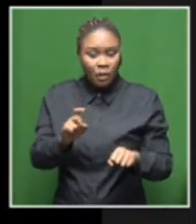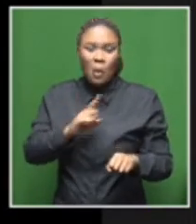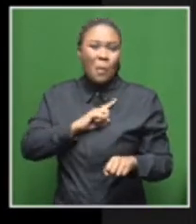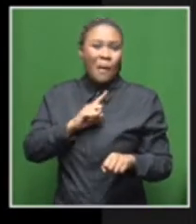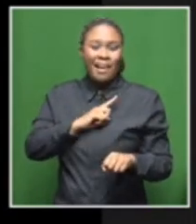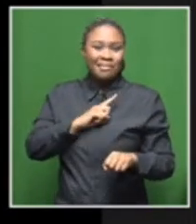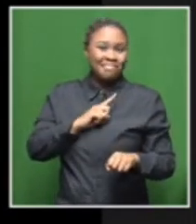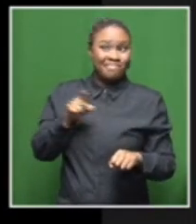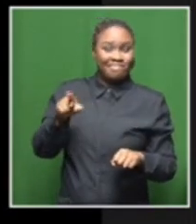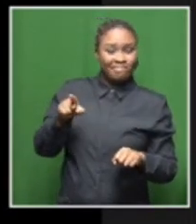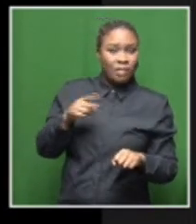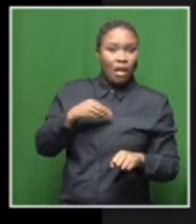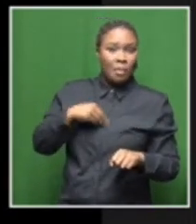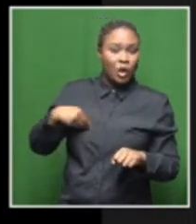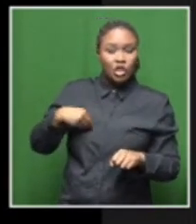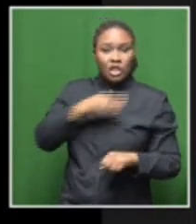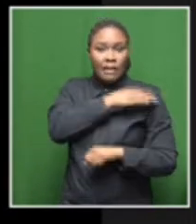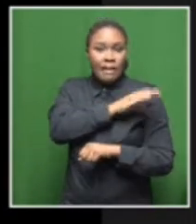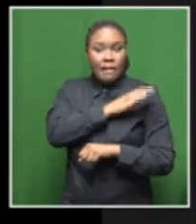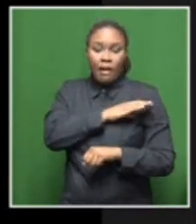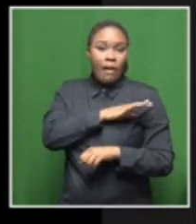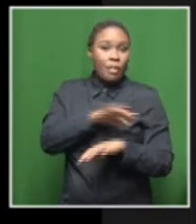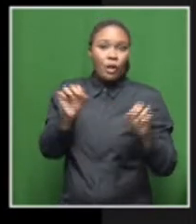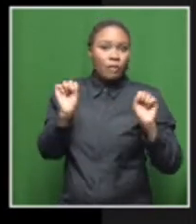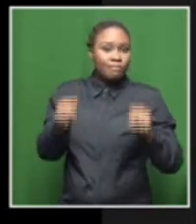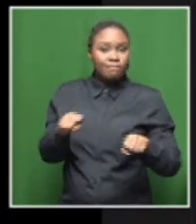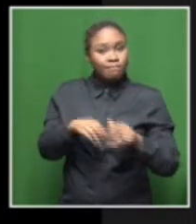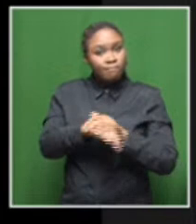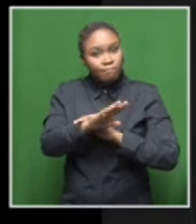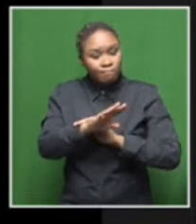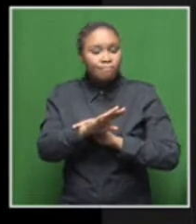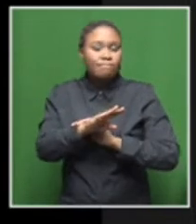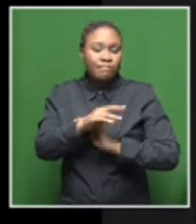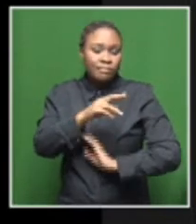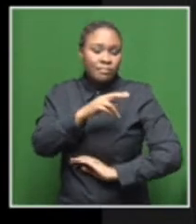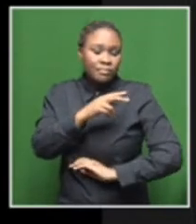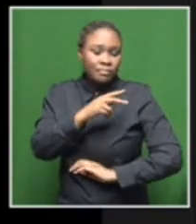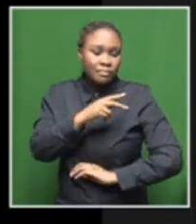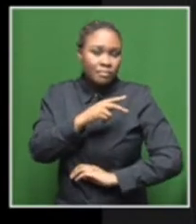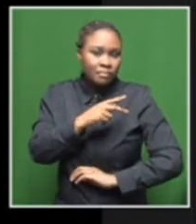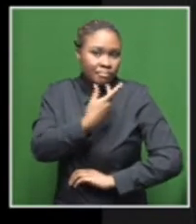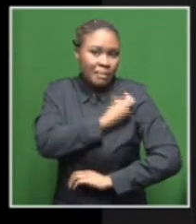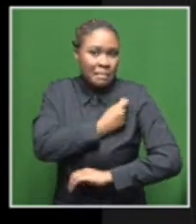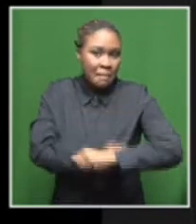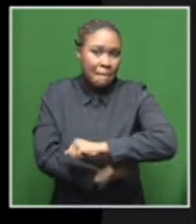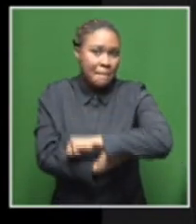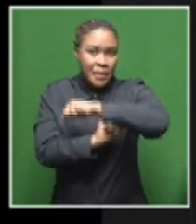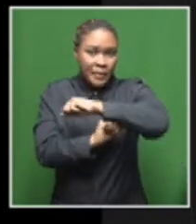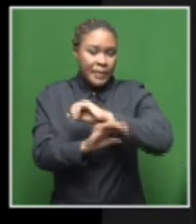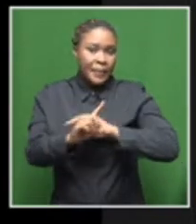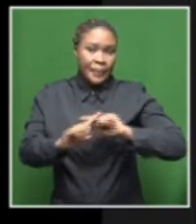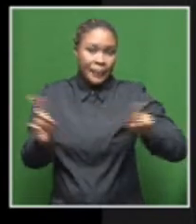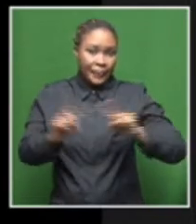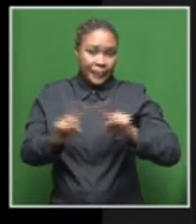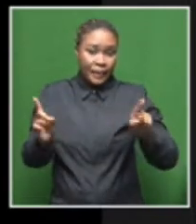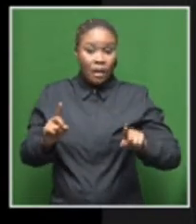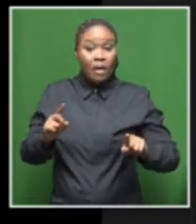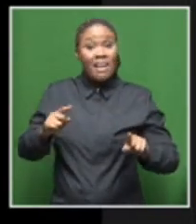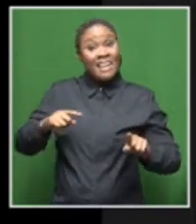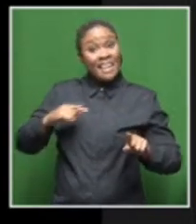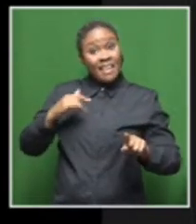get the second dose either from J&J or Pfizer, which is a heterologous booster,